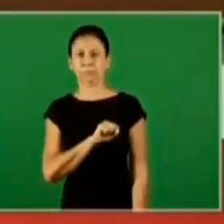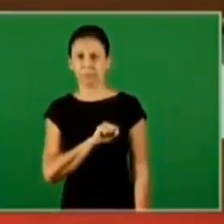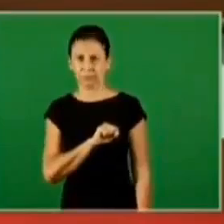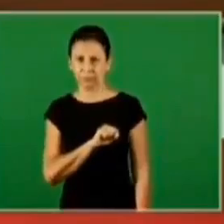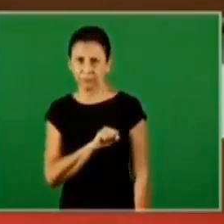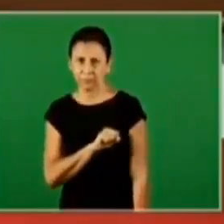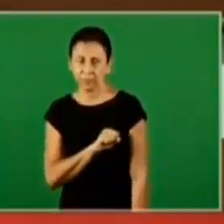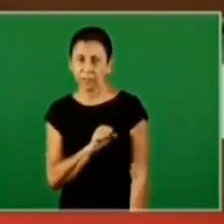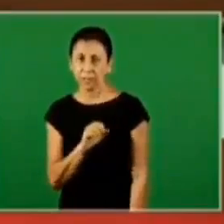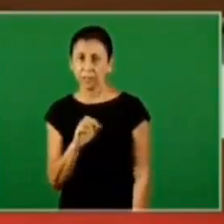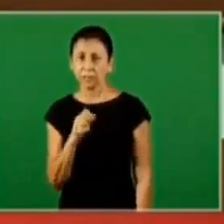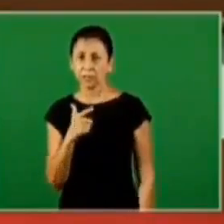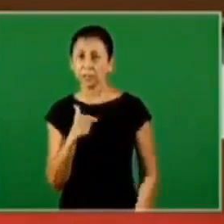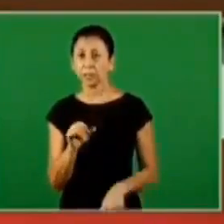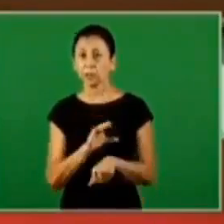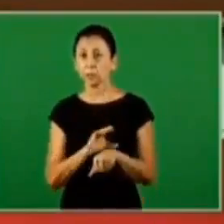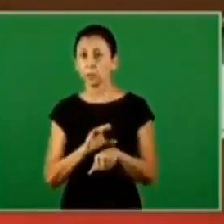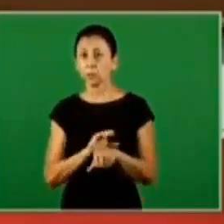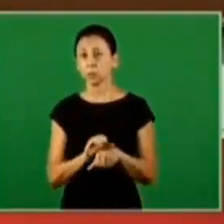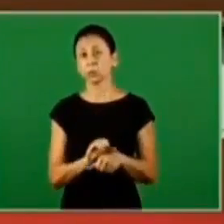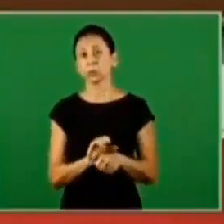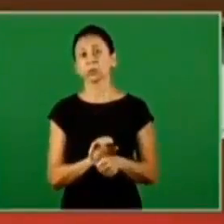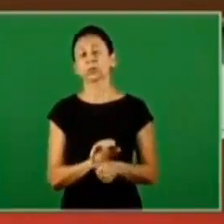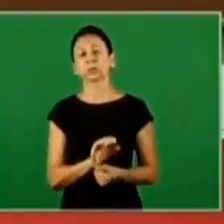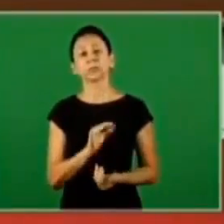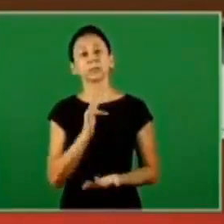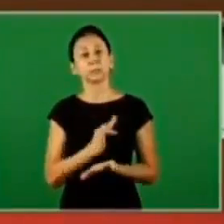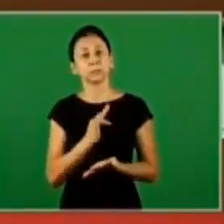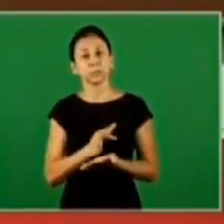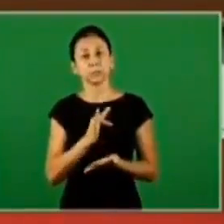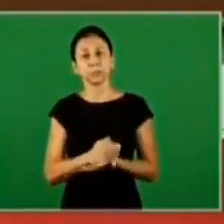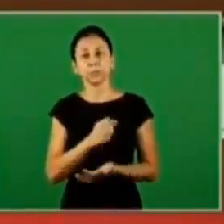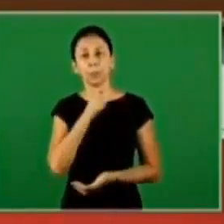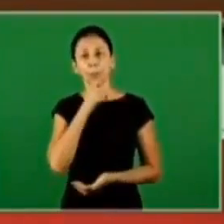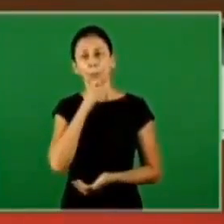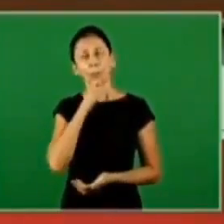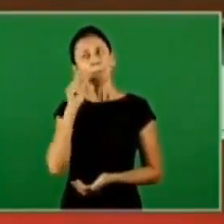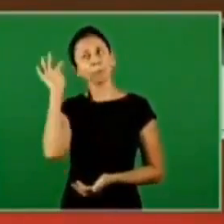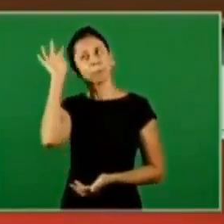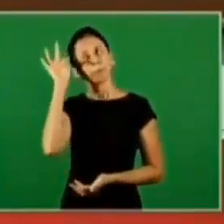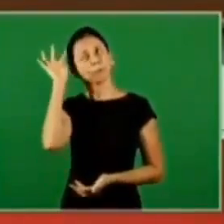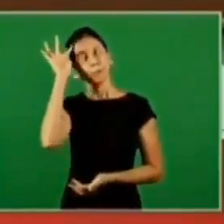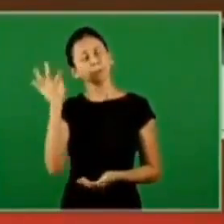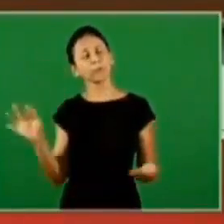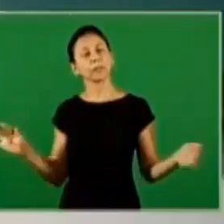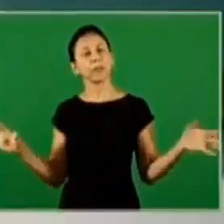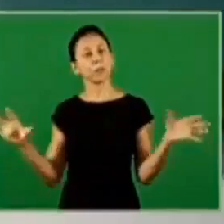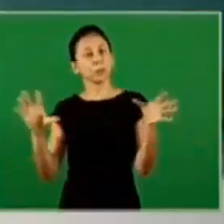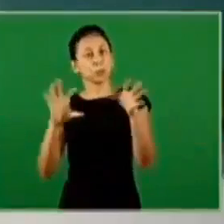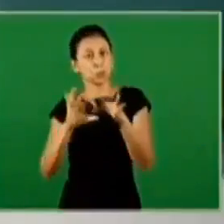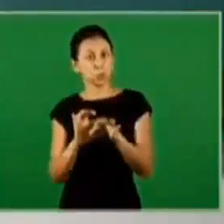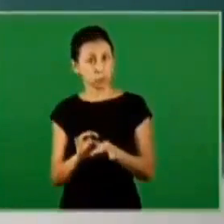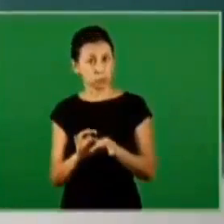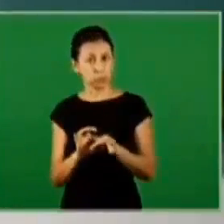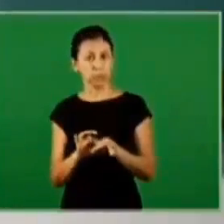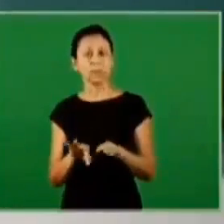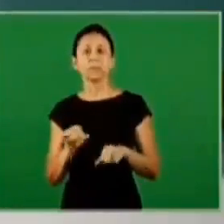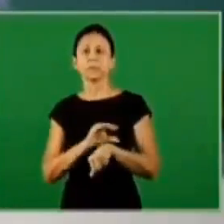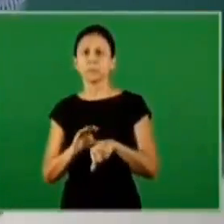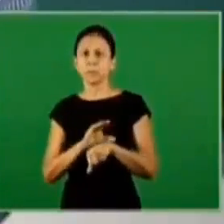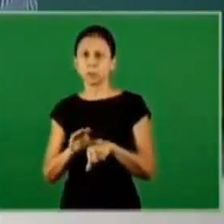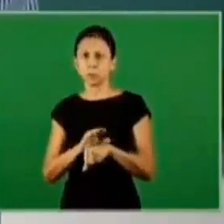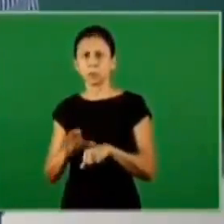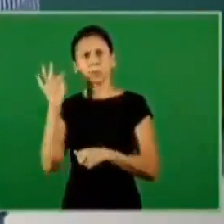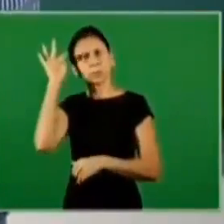understanding, because there's no course of theology without philosophy. So they're going to take